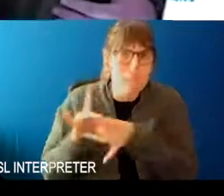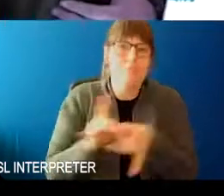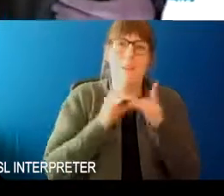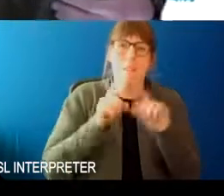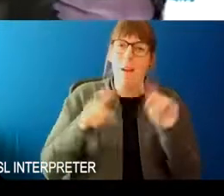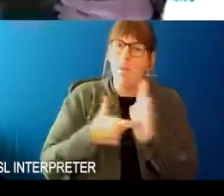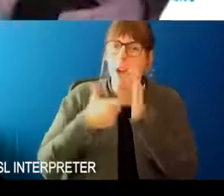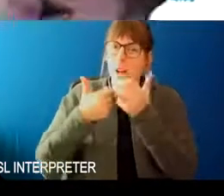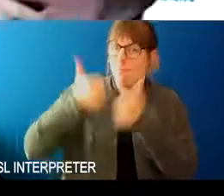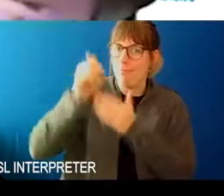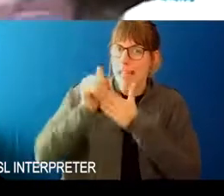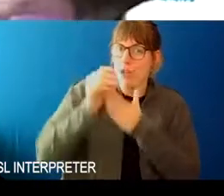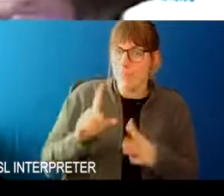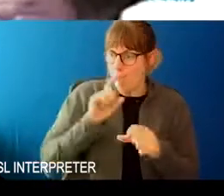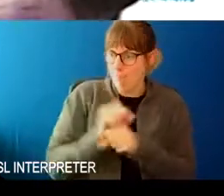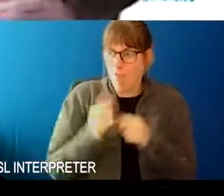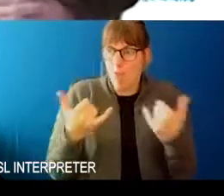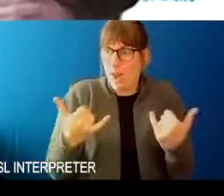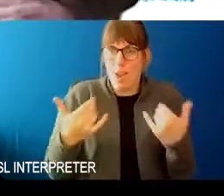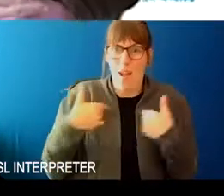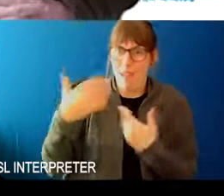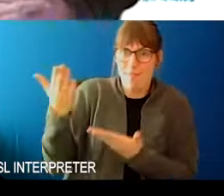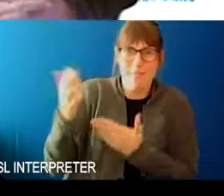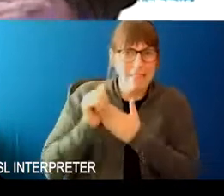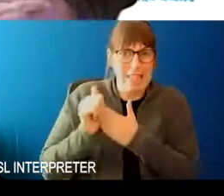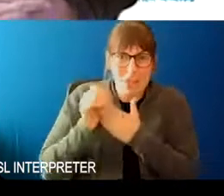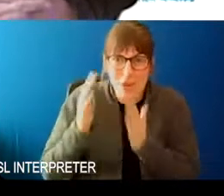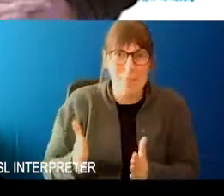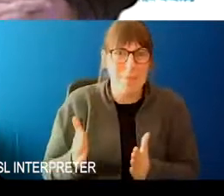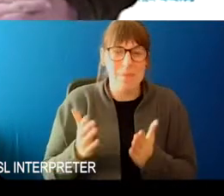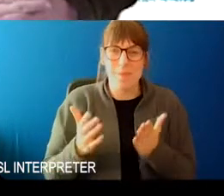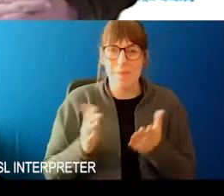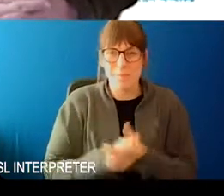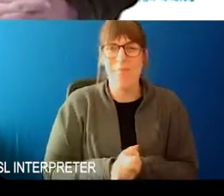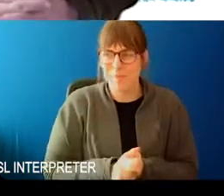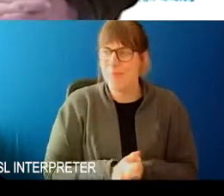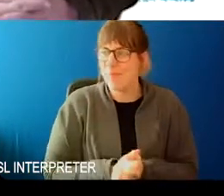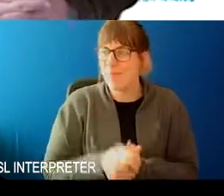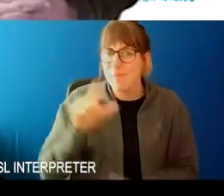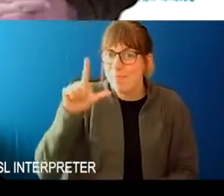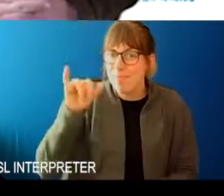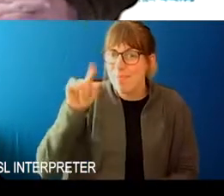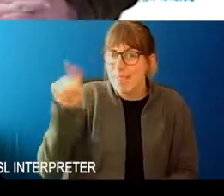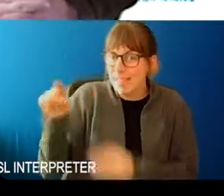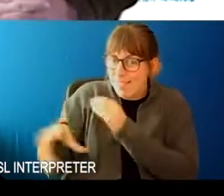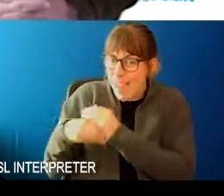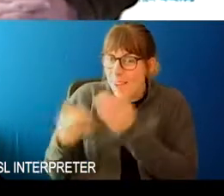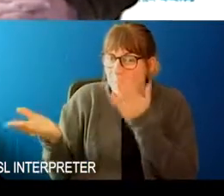we can. We just need some leadership, and that's happening right here, right now, as we're watching